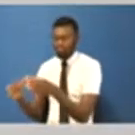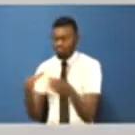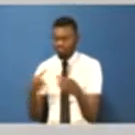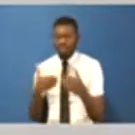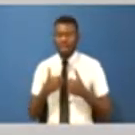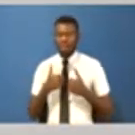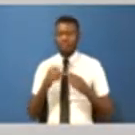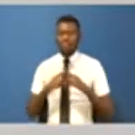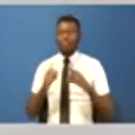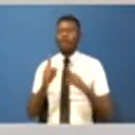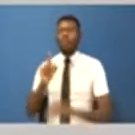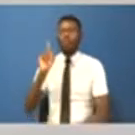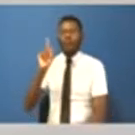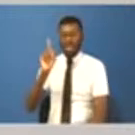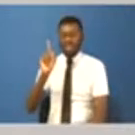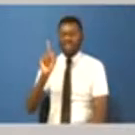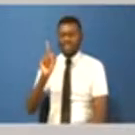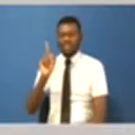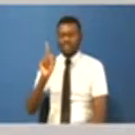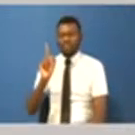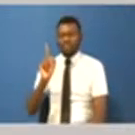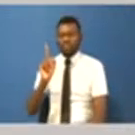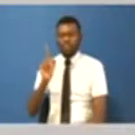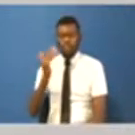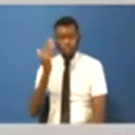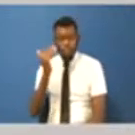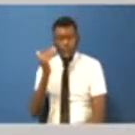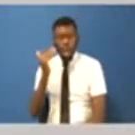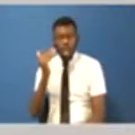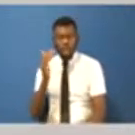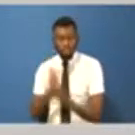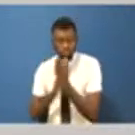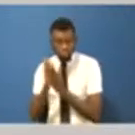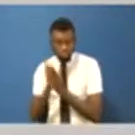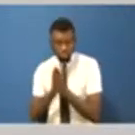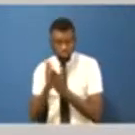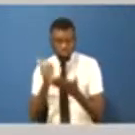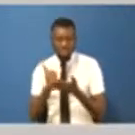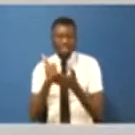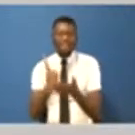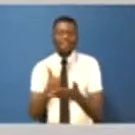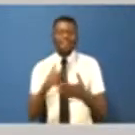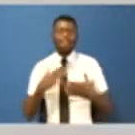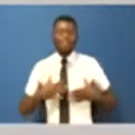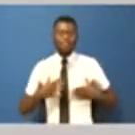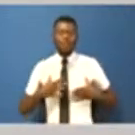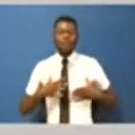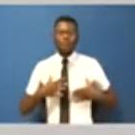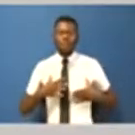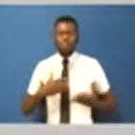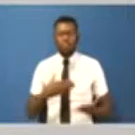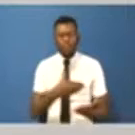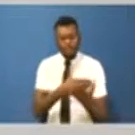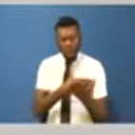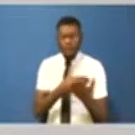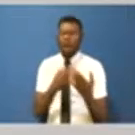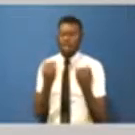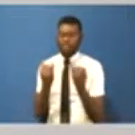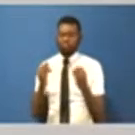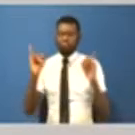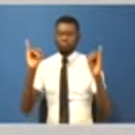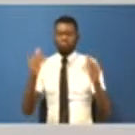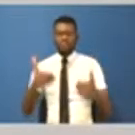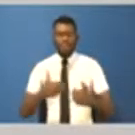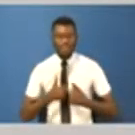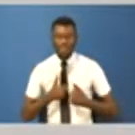one because the objective is for the interest of the people who have the sovereign power so i see